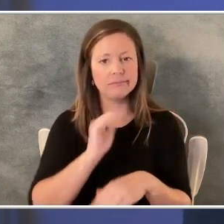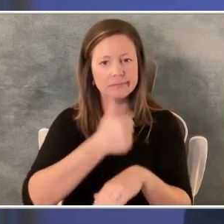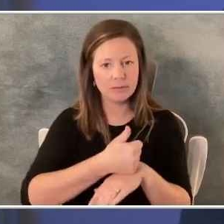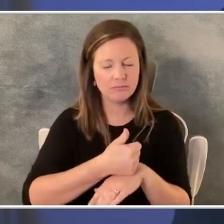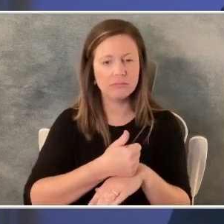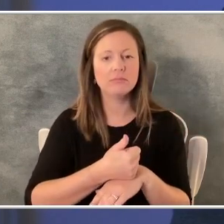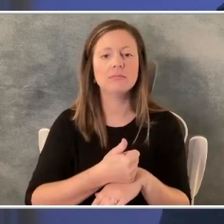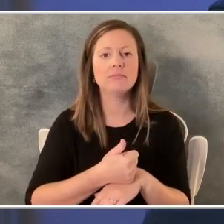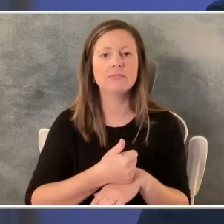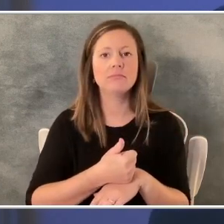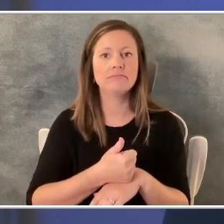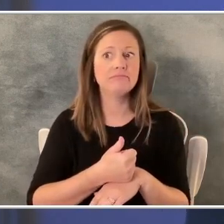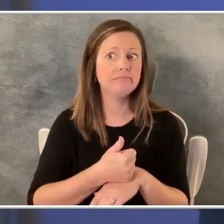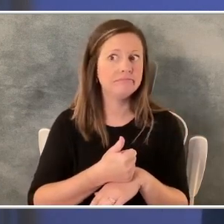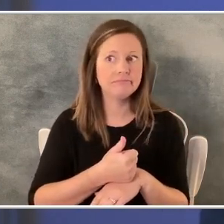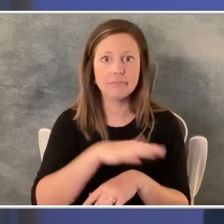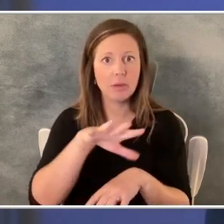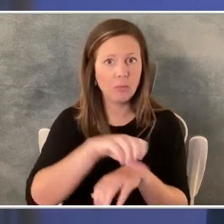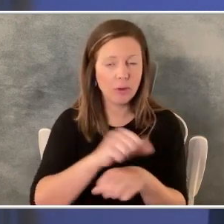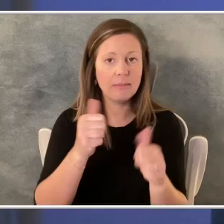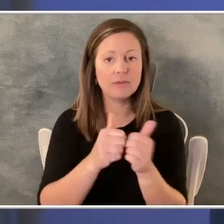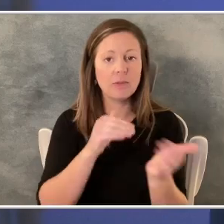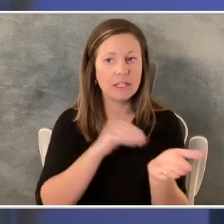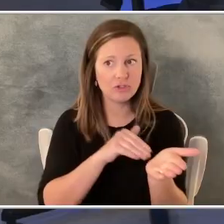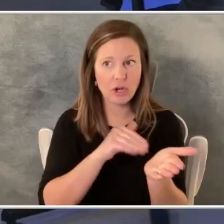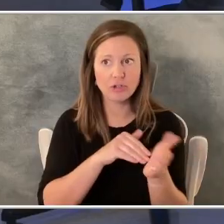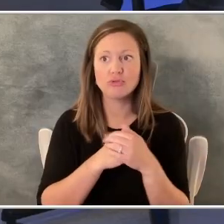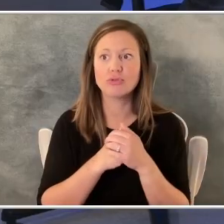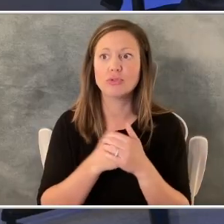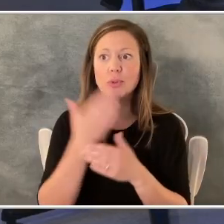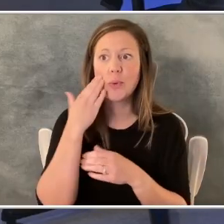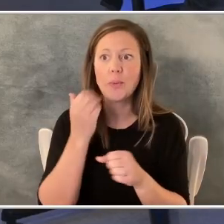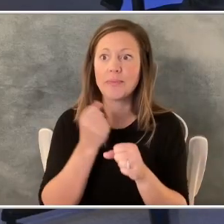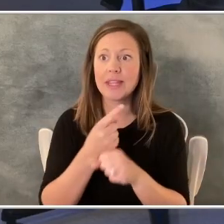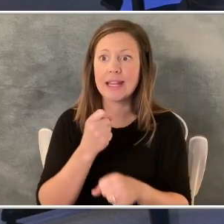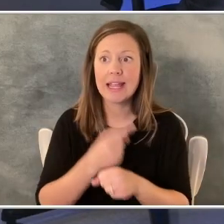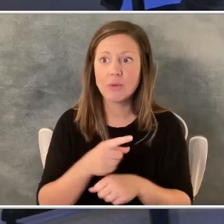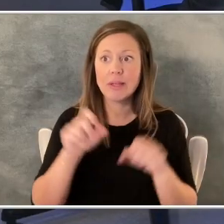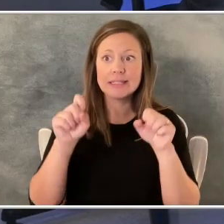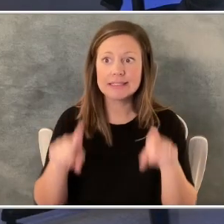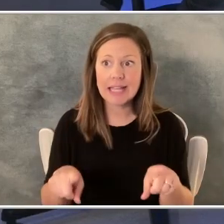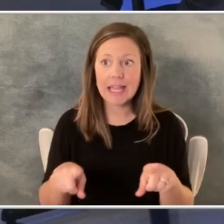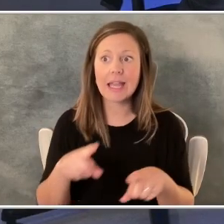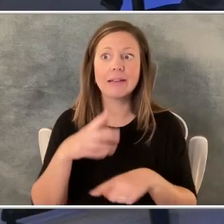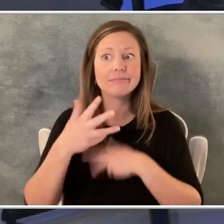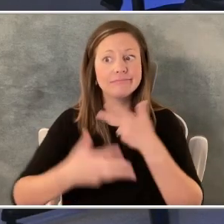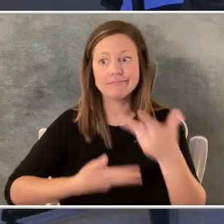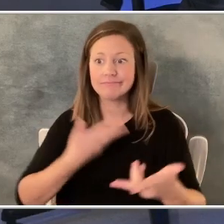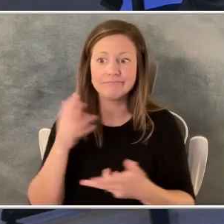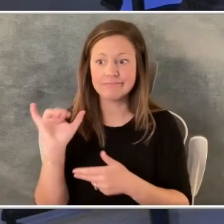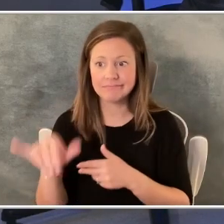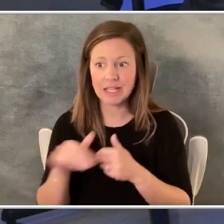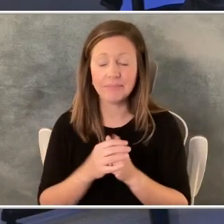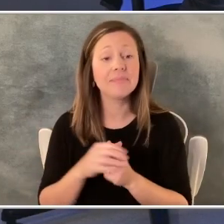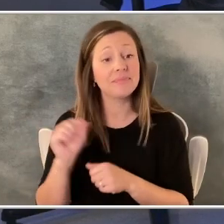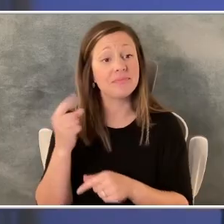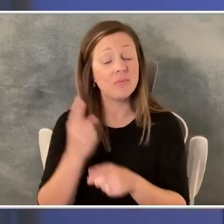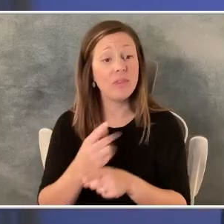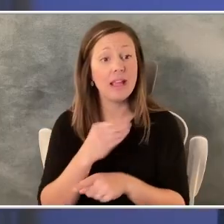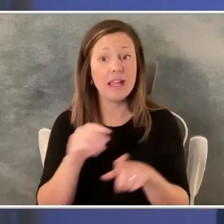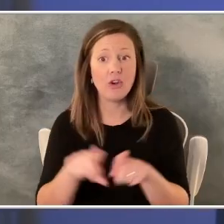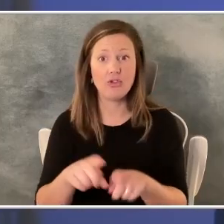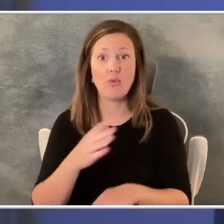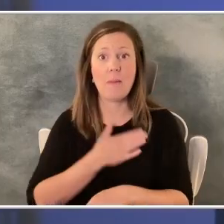review with a doctor and a healthcare Annual exam. Yeah. Getting your screenings. Yes. And it was at my first appointment that